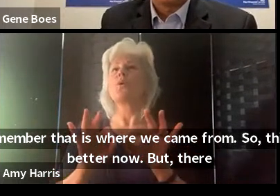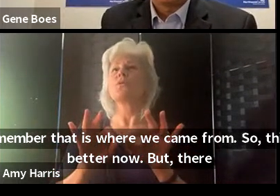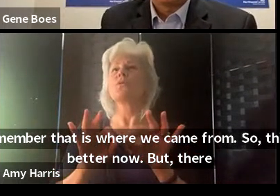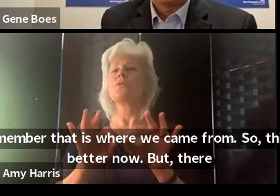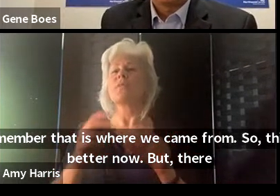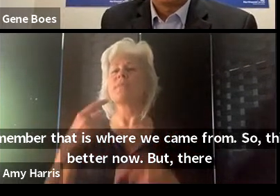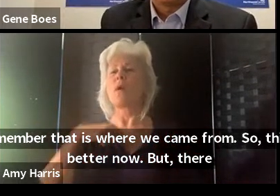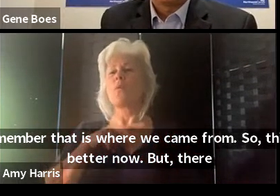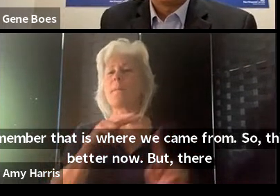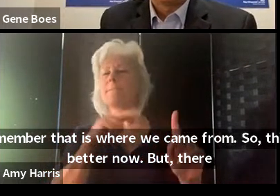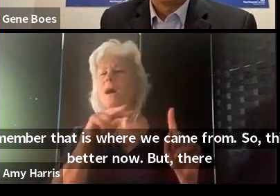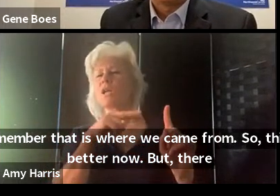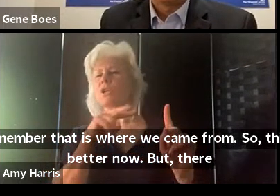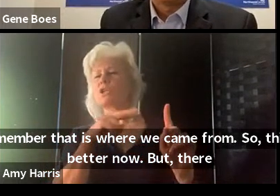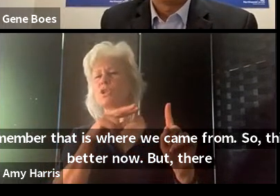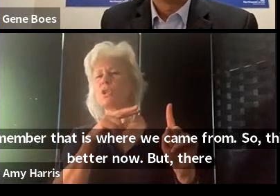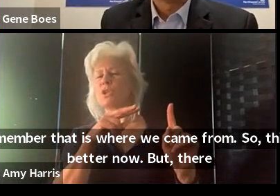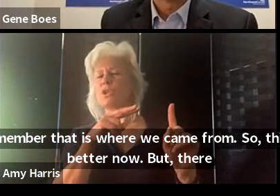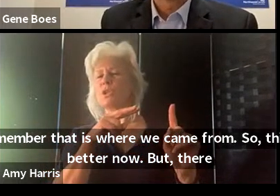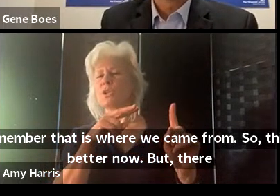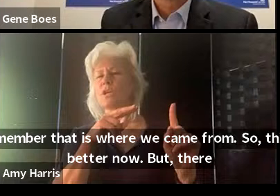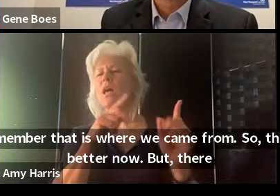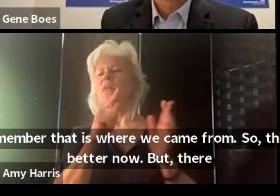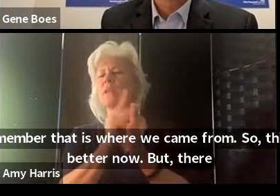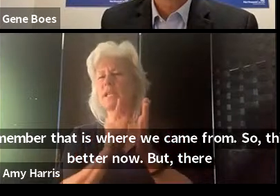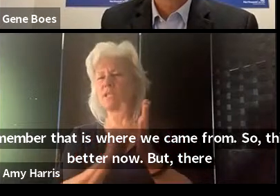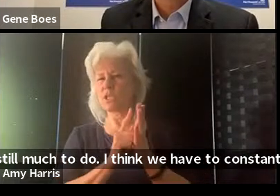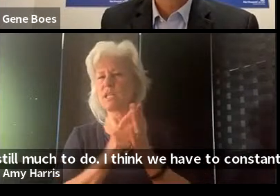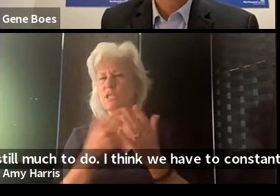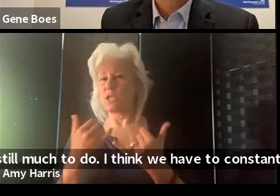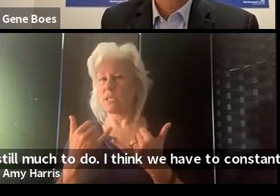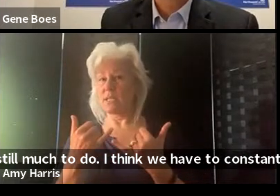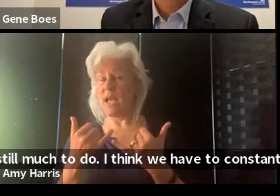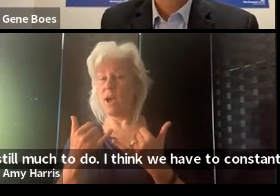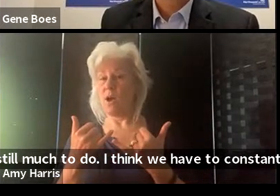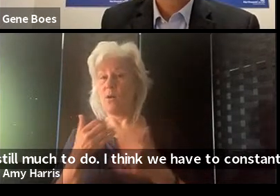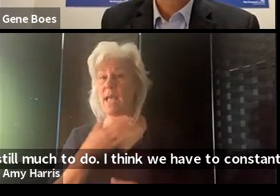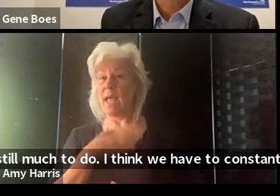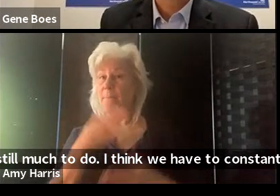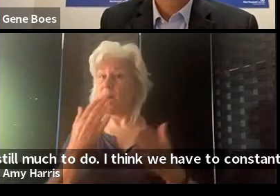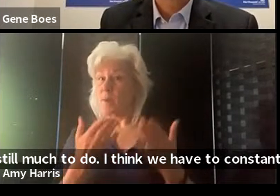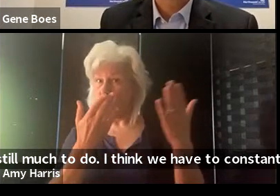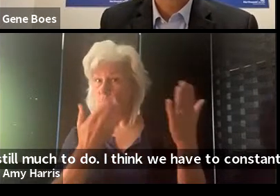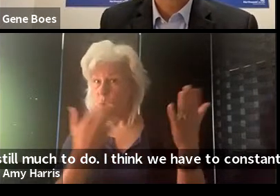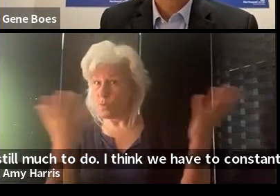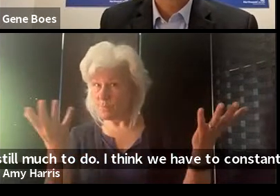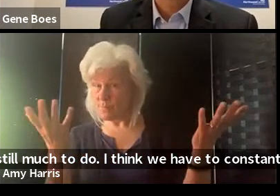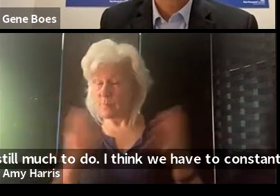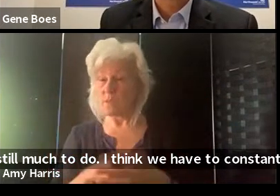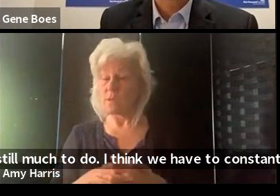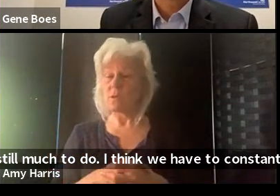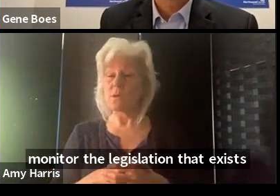monitor the legislation that exists. And what I would propose to do is to have